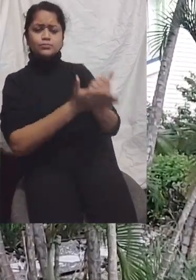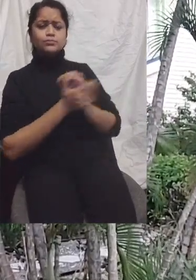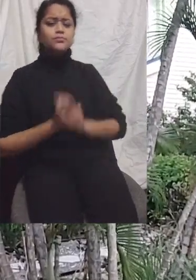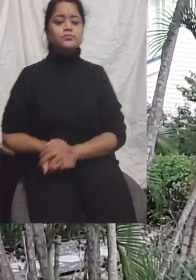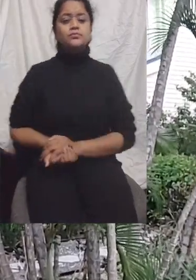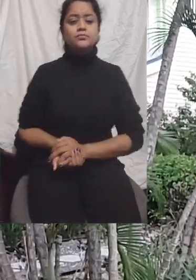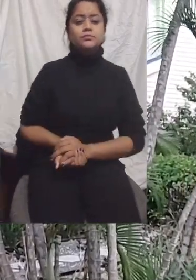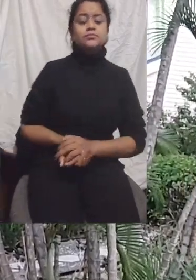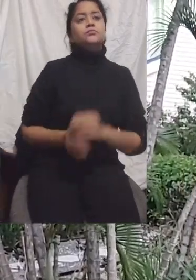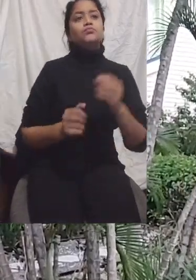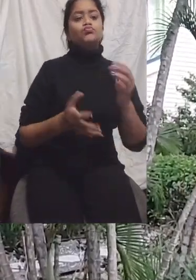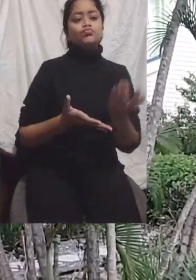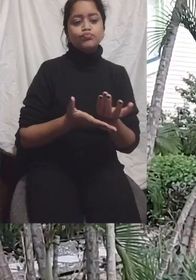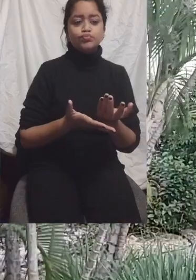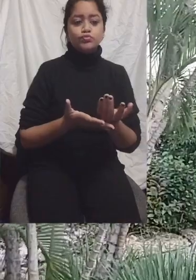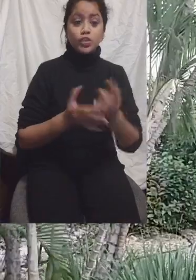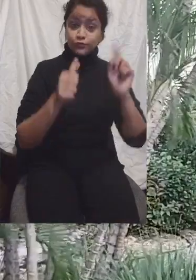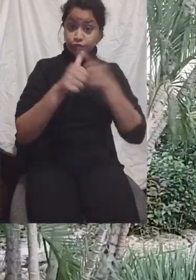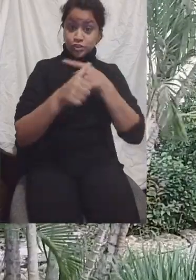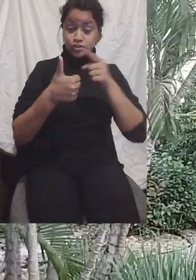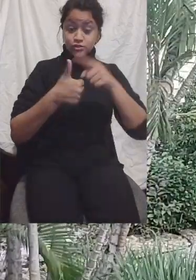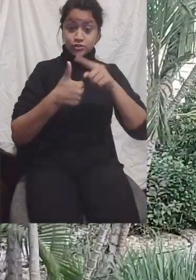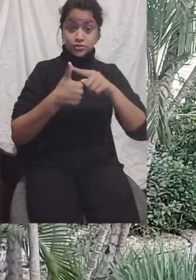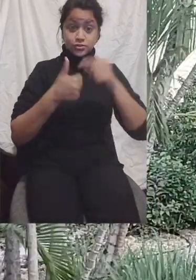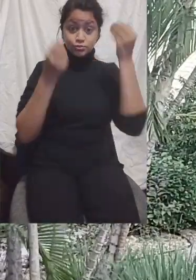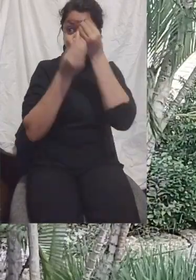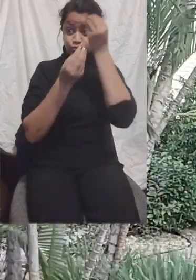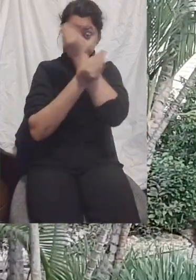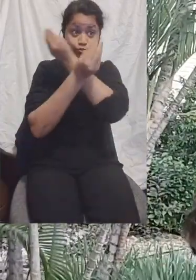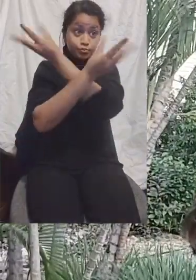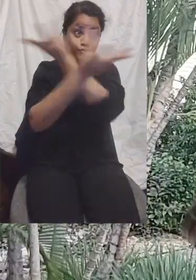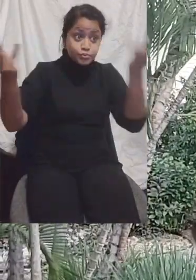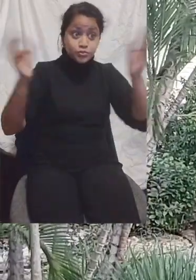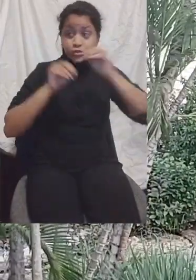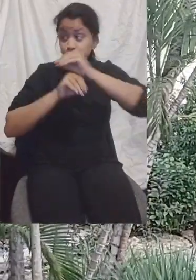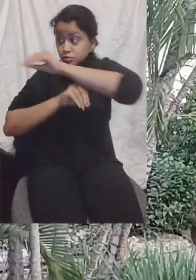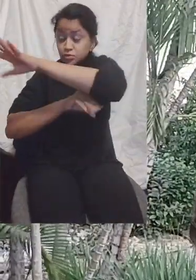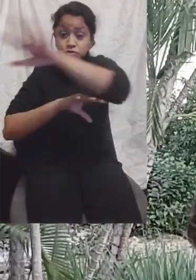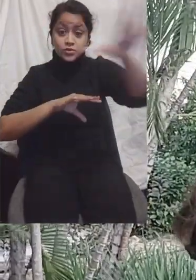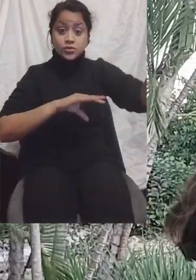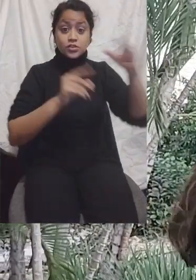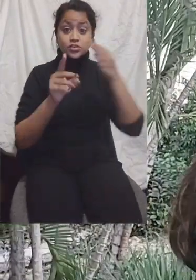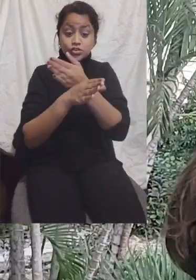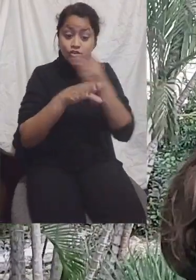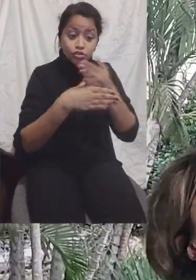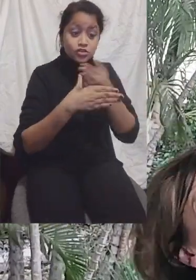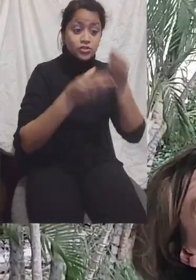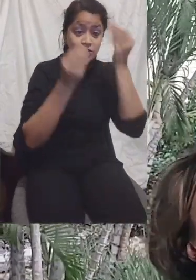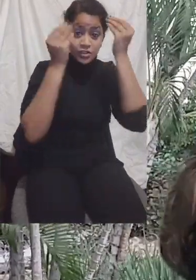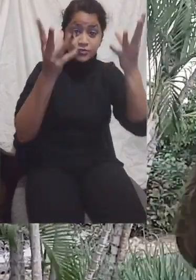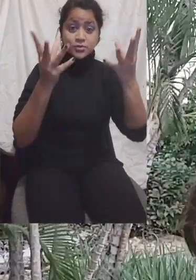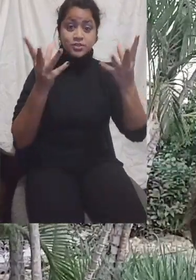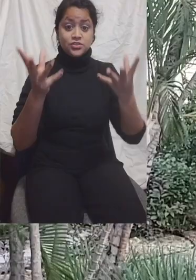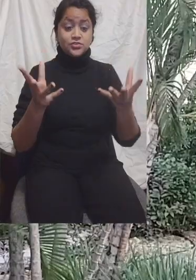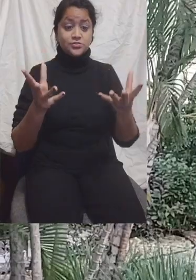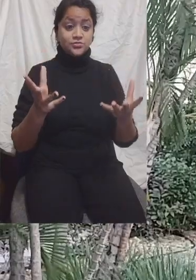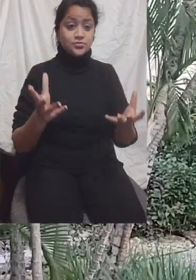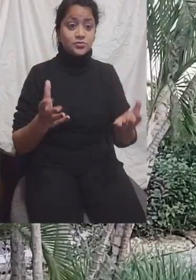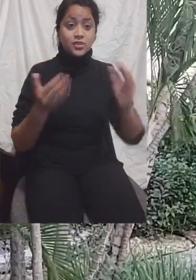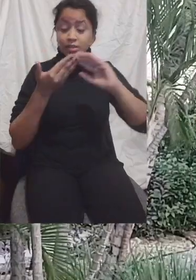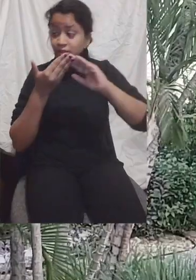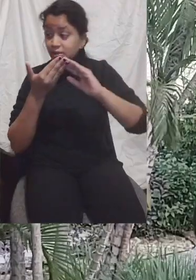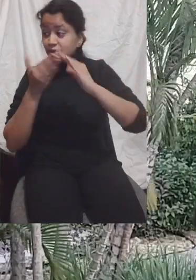and dogs and puppies. So how can the community help C.A.R.E? So the community can help